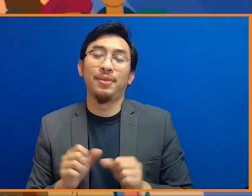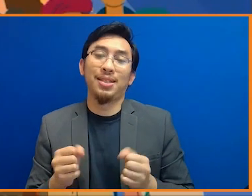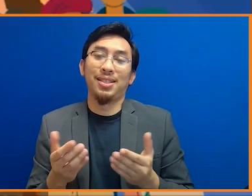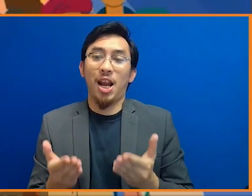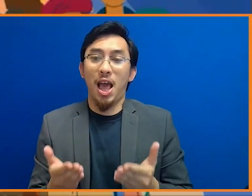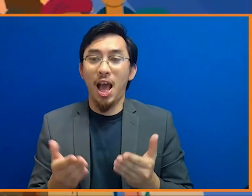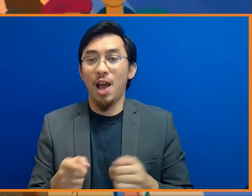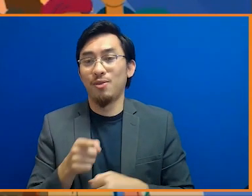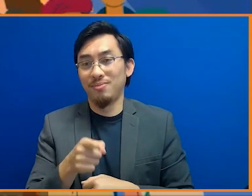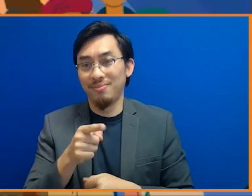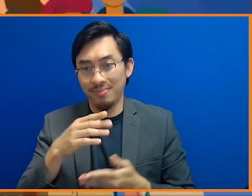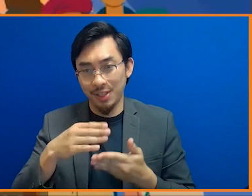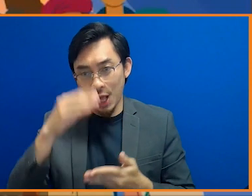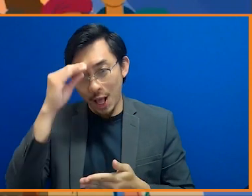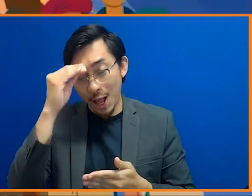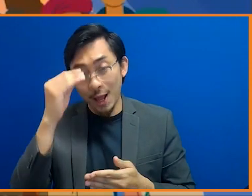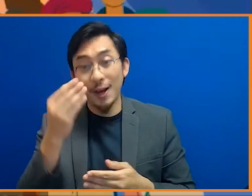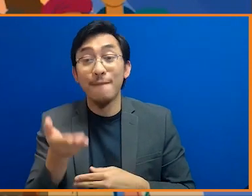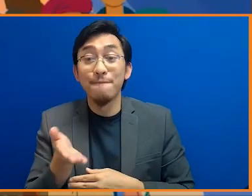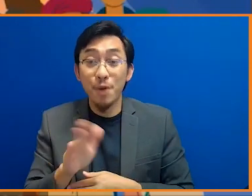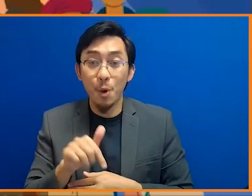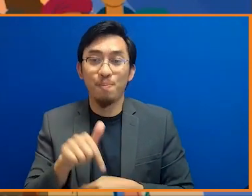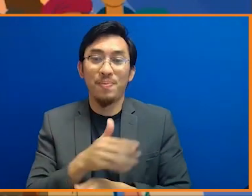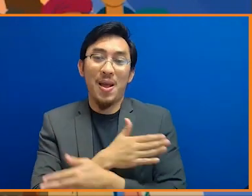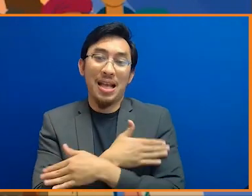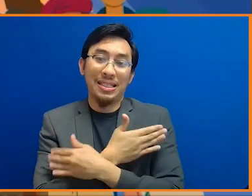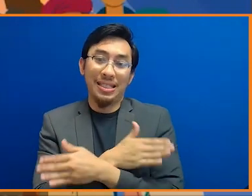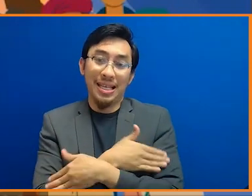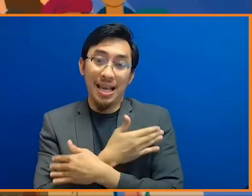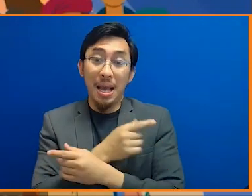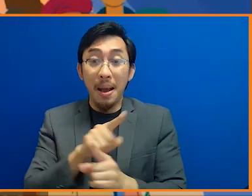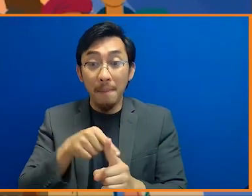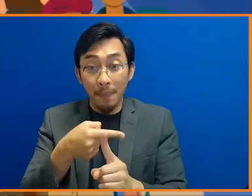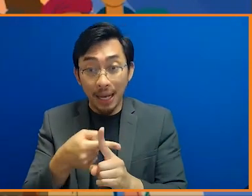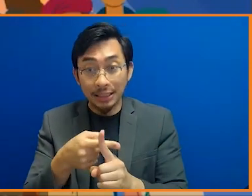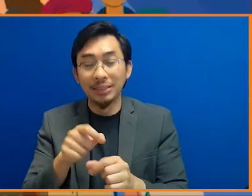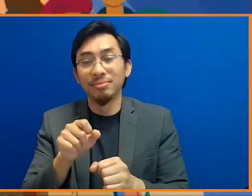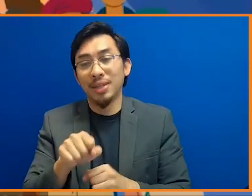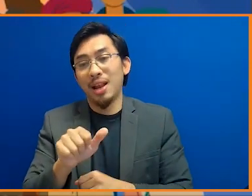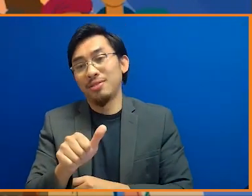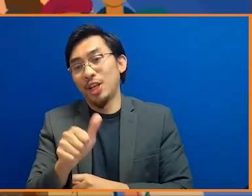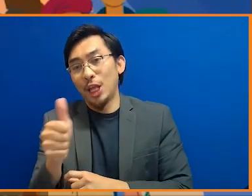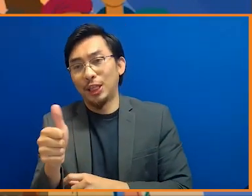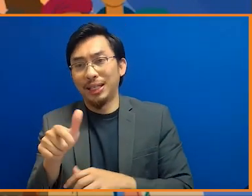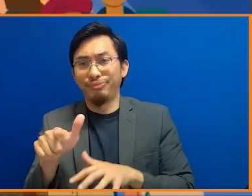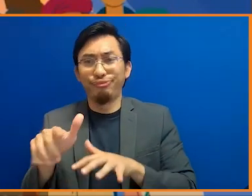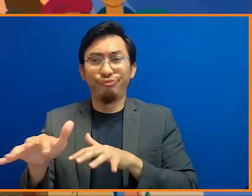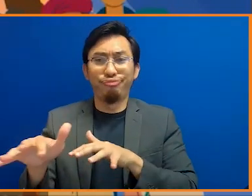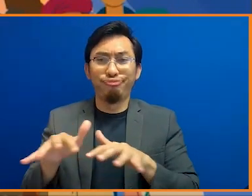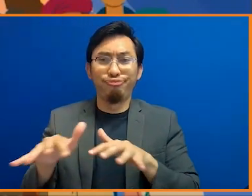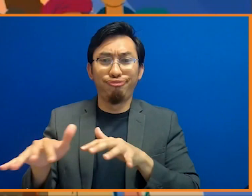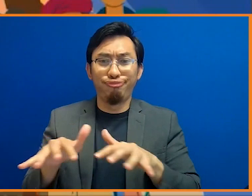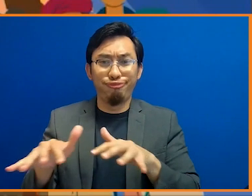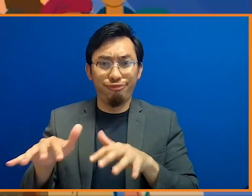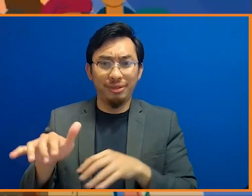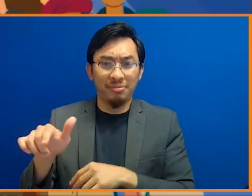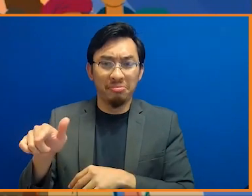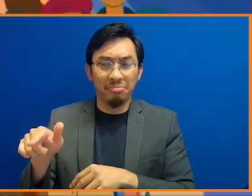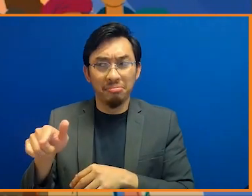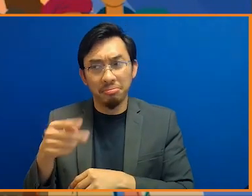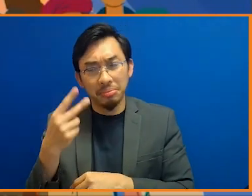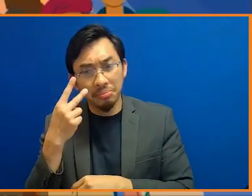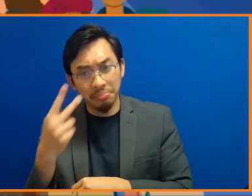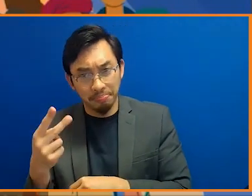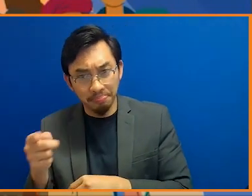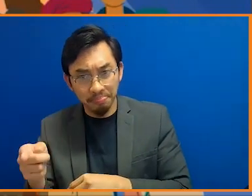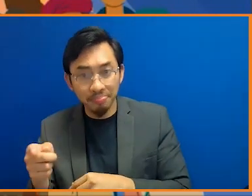Now, the lesson learned from Aceh also, we also encountered